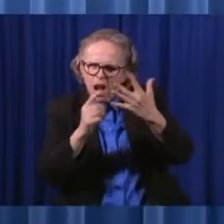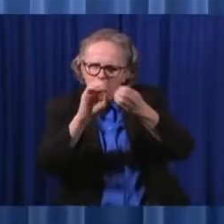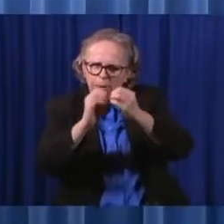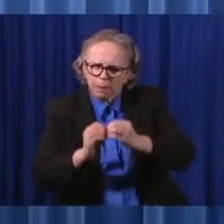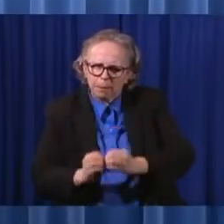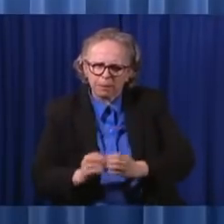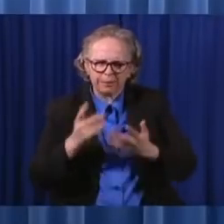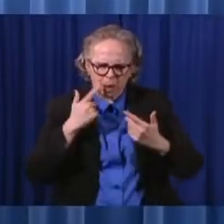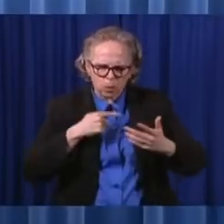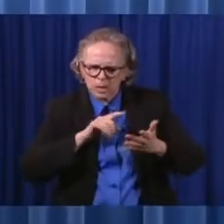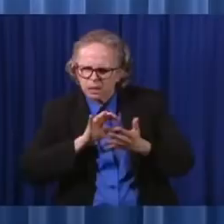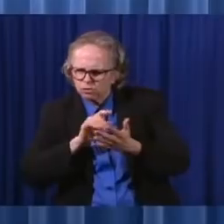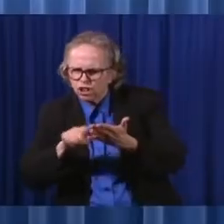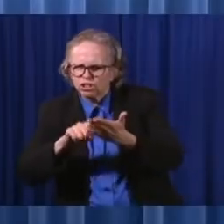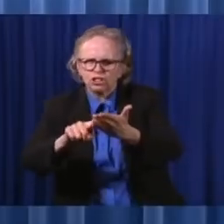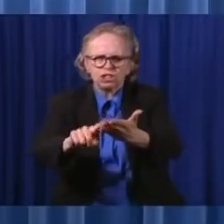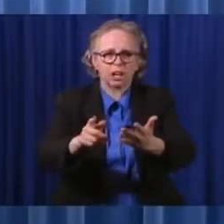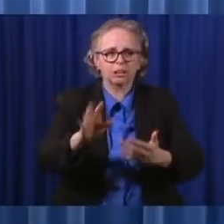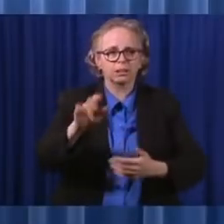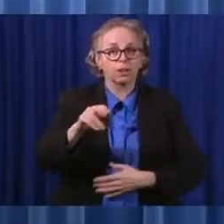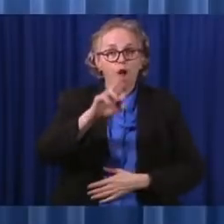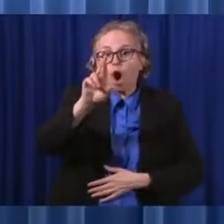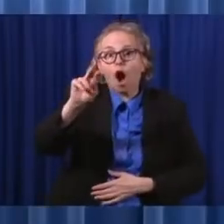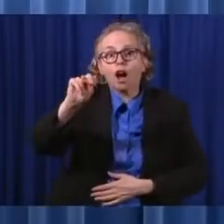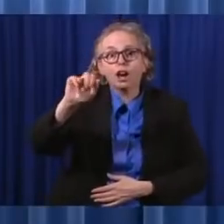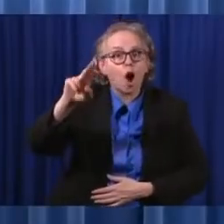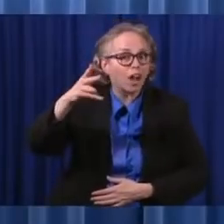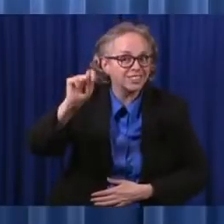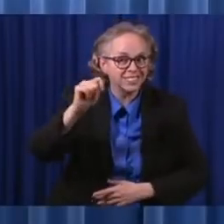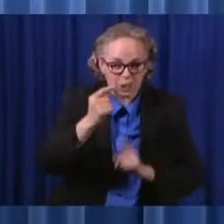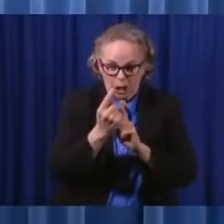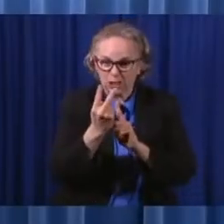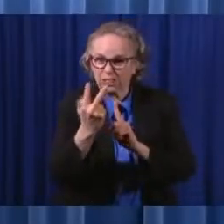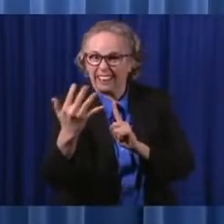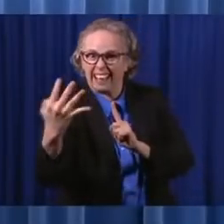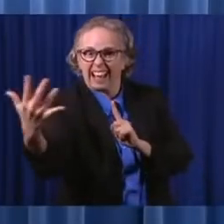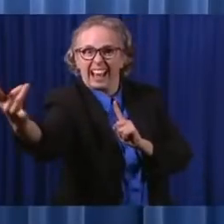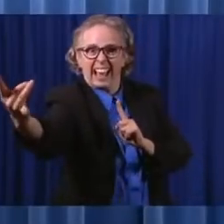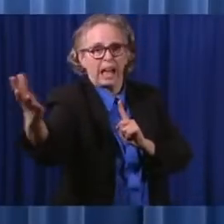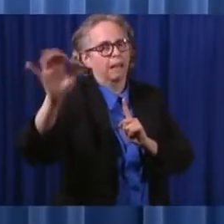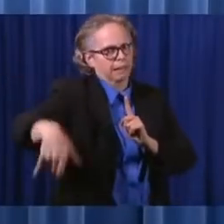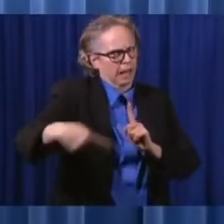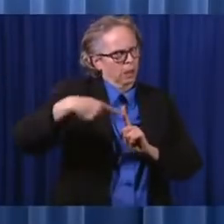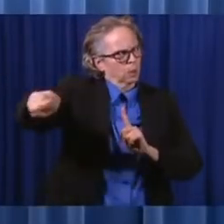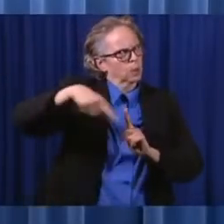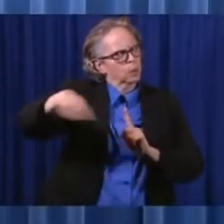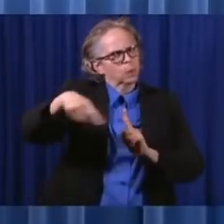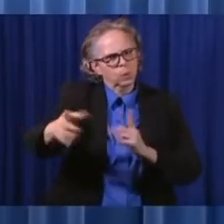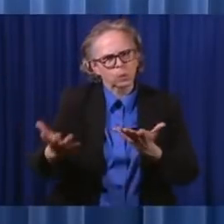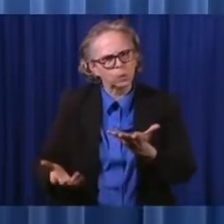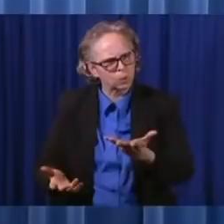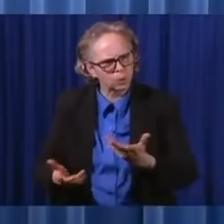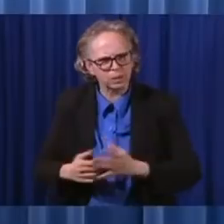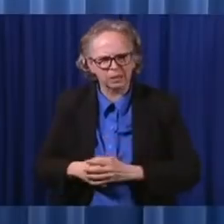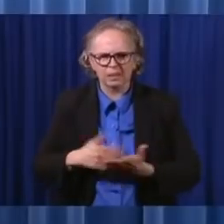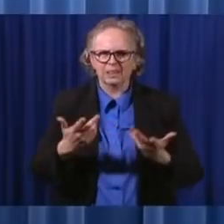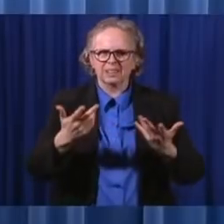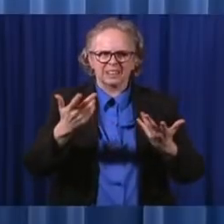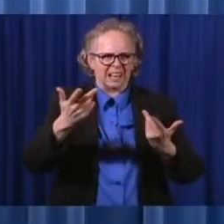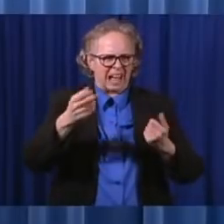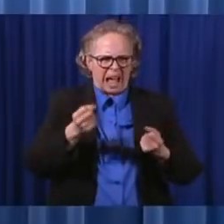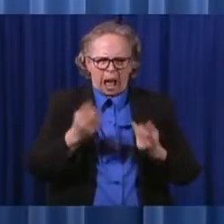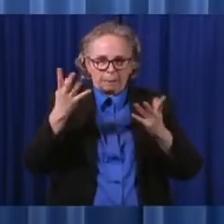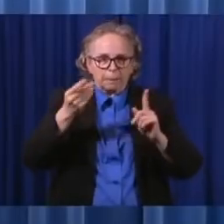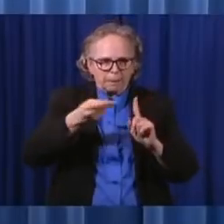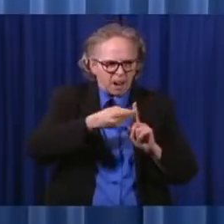the R0, which is basically when one person infects how many other people. And at